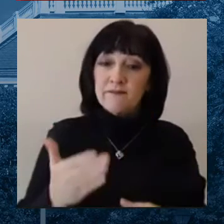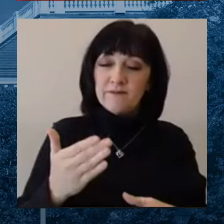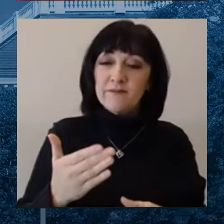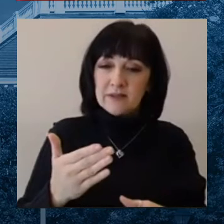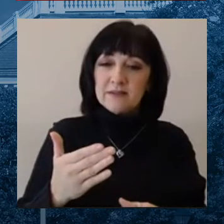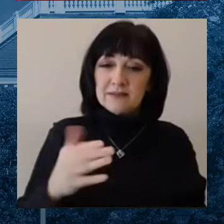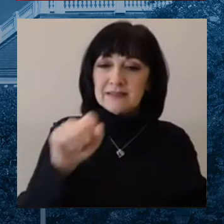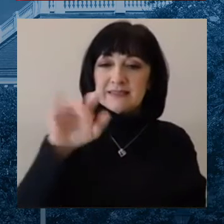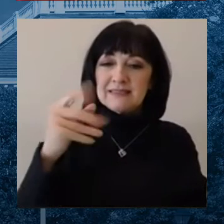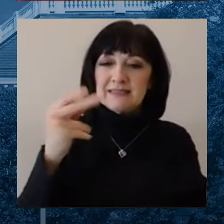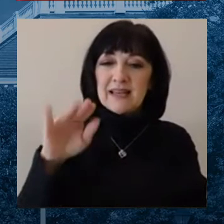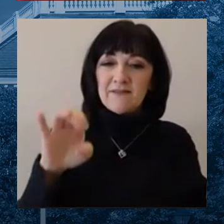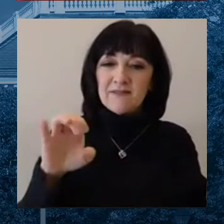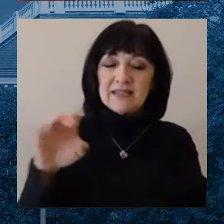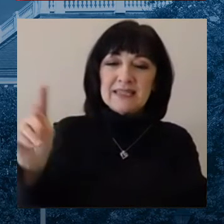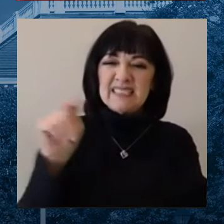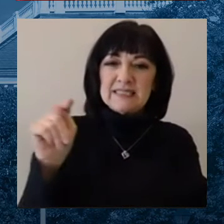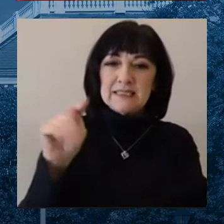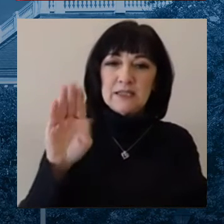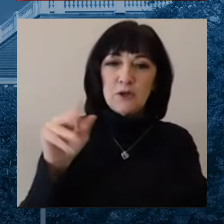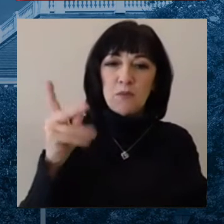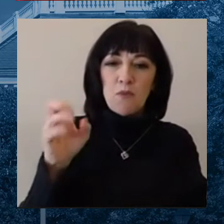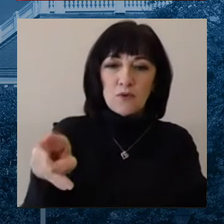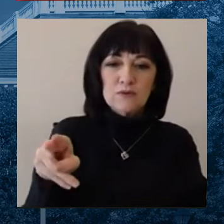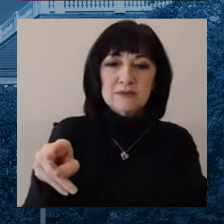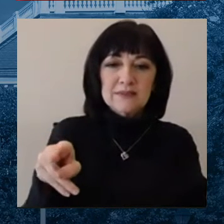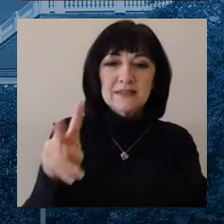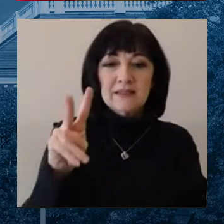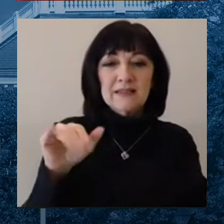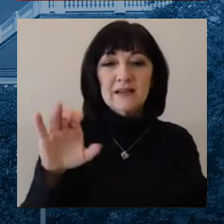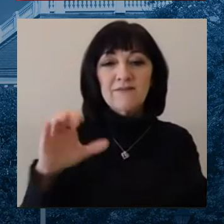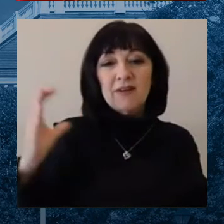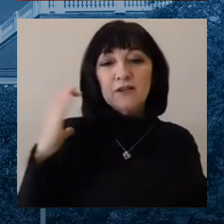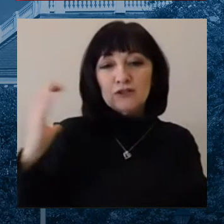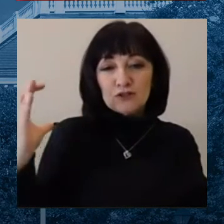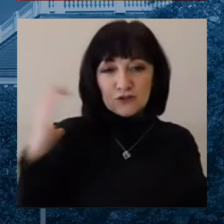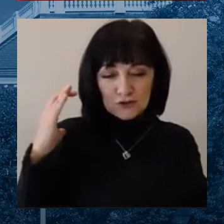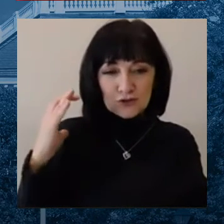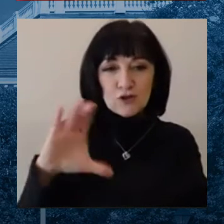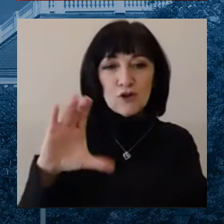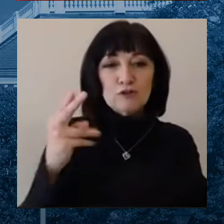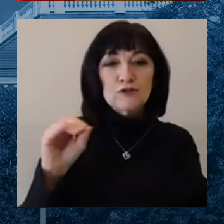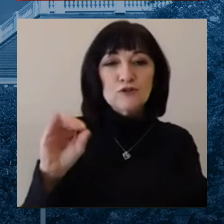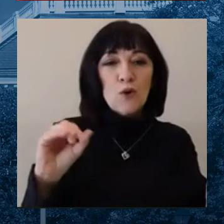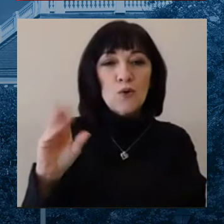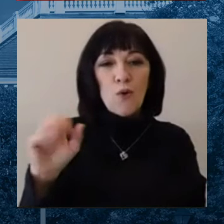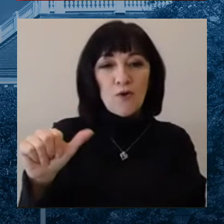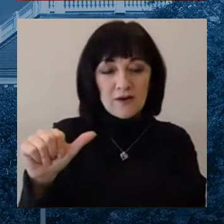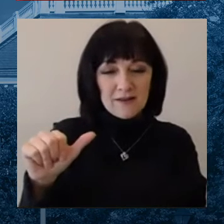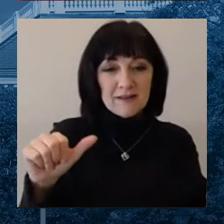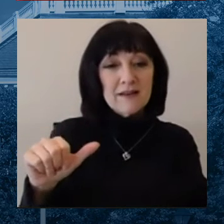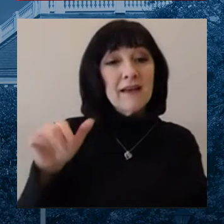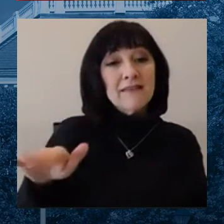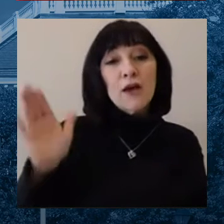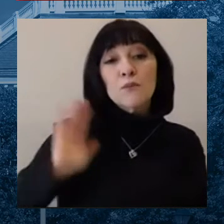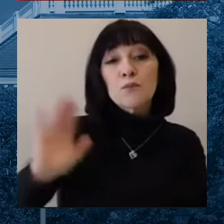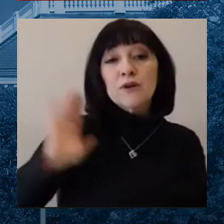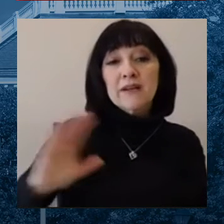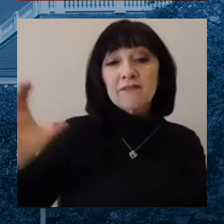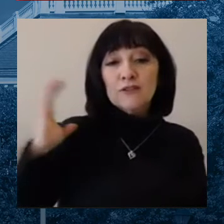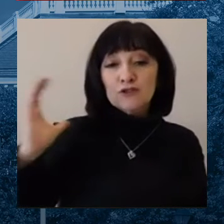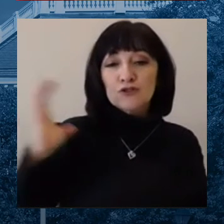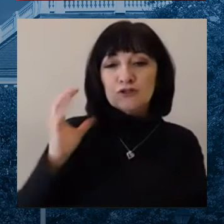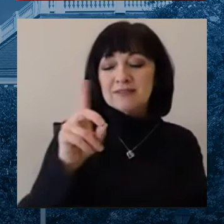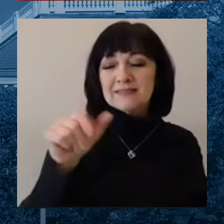T. Bolden, Vice Chair, Representative Chakwocha, immediate past Chair, Senator